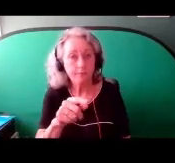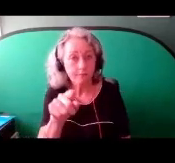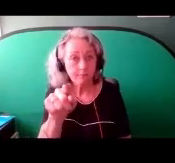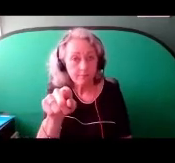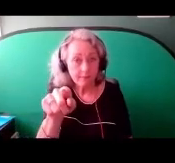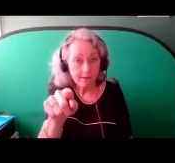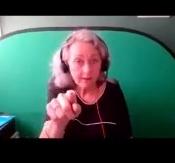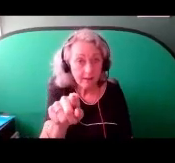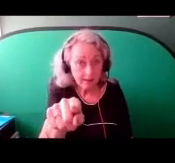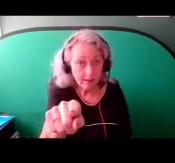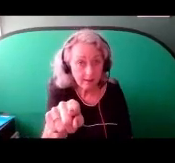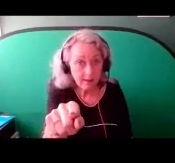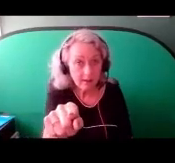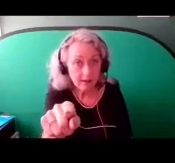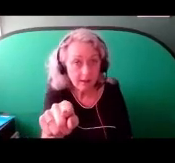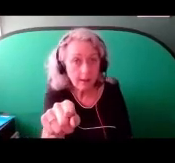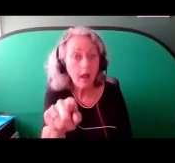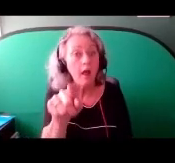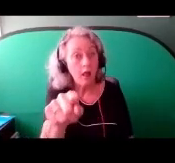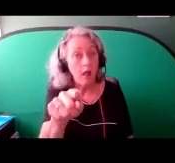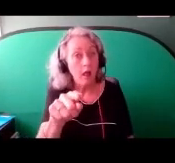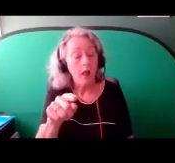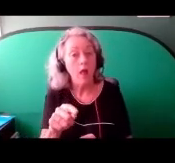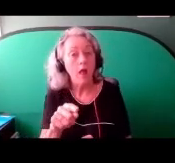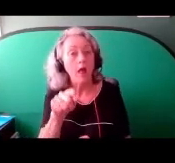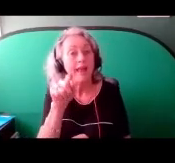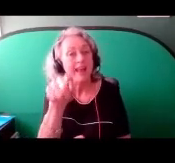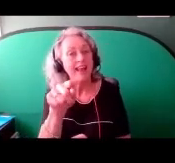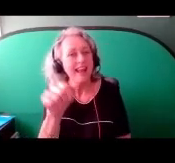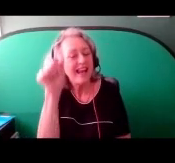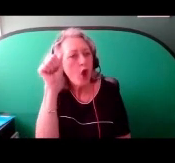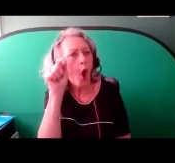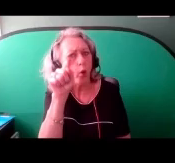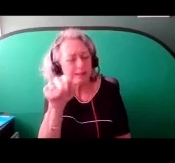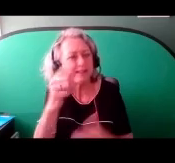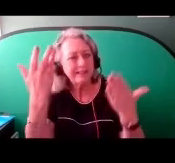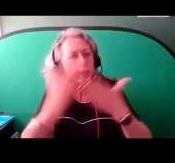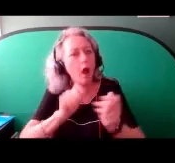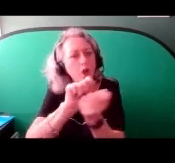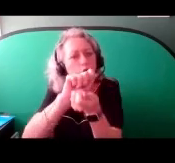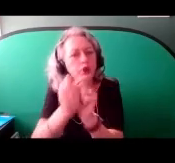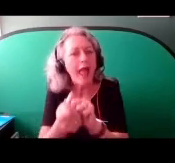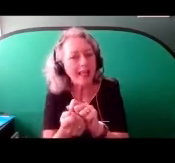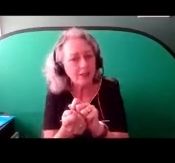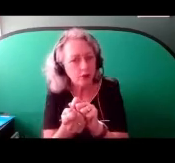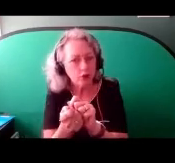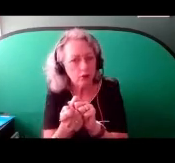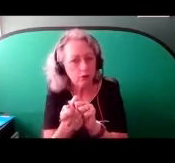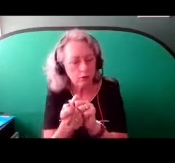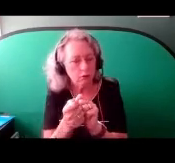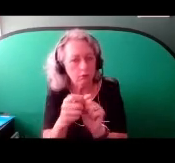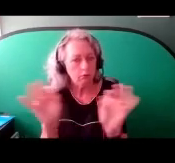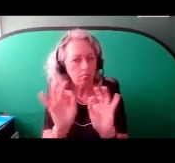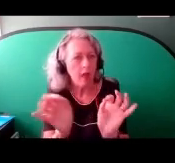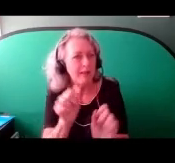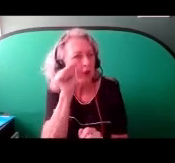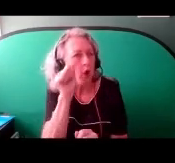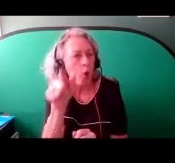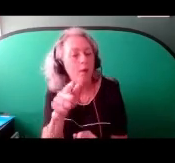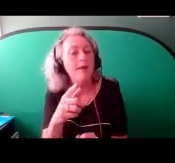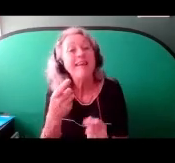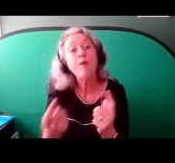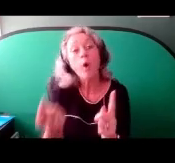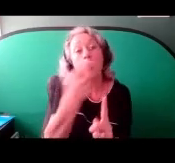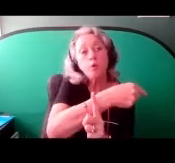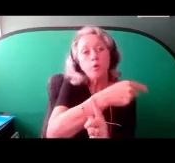smart invert recognises that it is in dark mode, so it's not changed. But if I were to go onto an app or